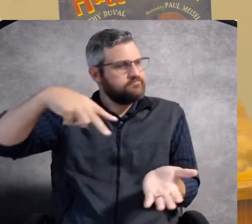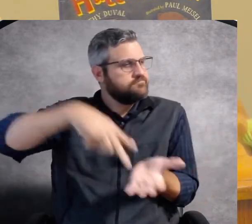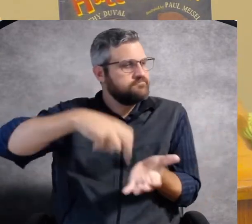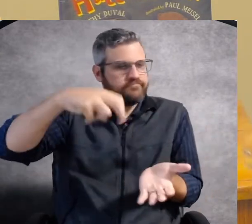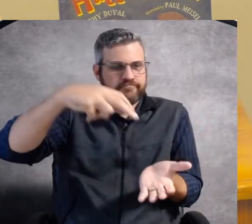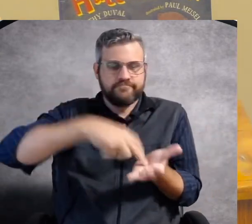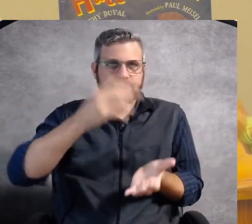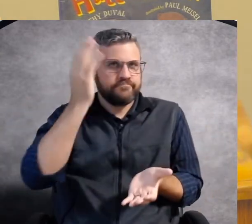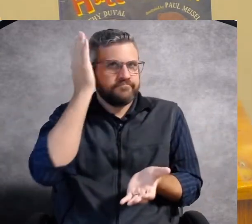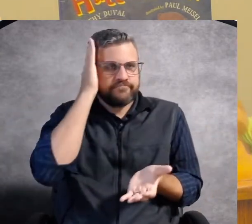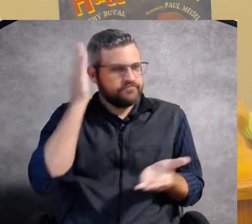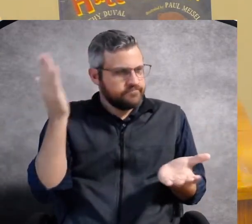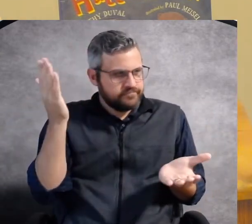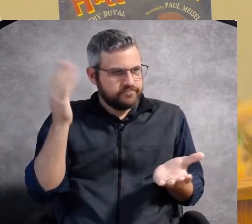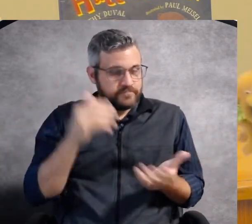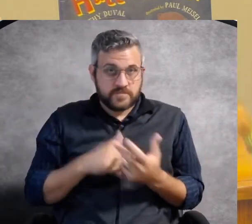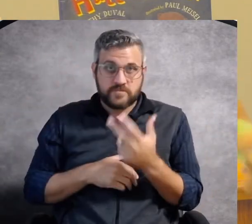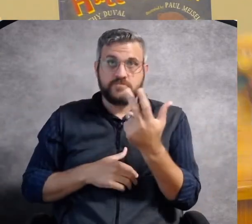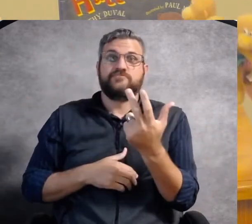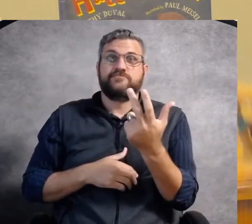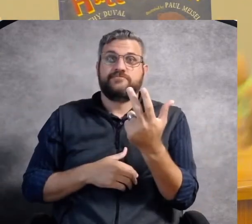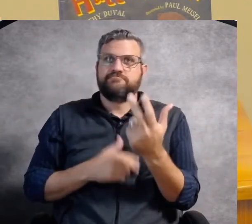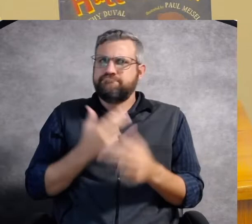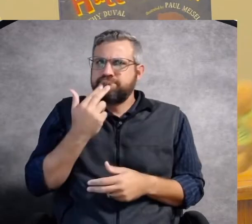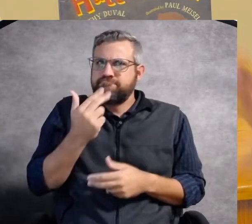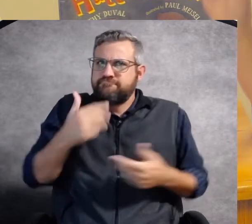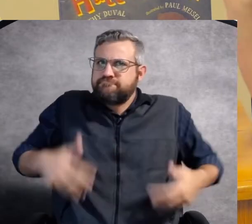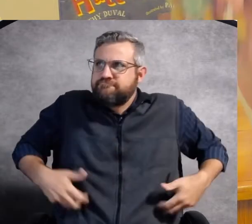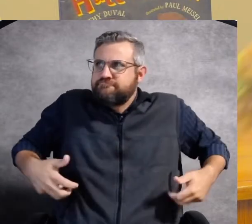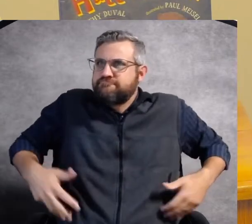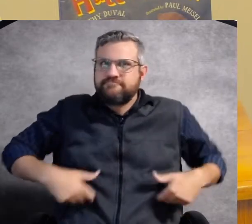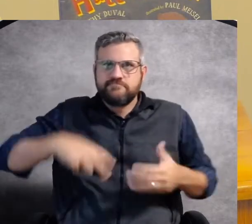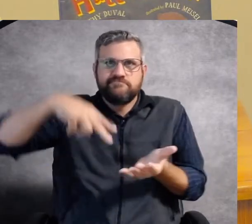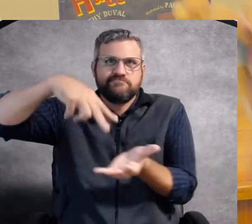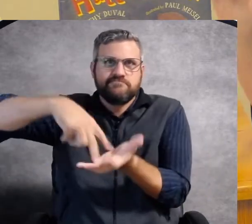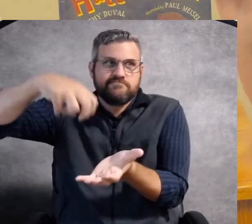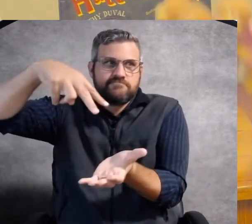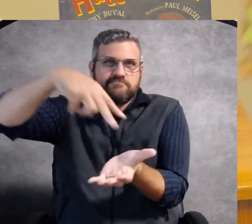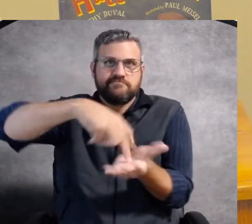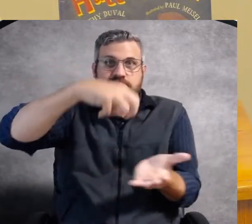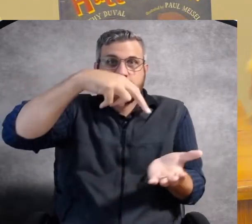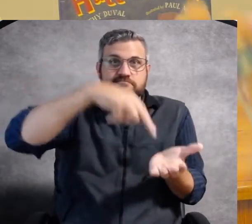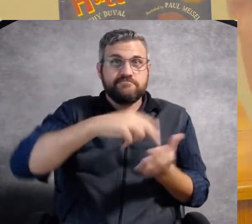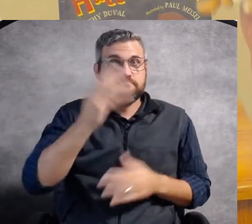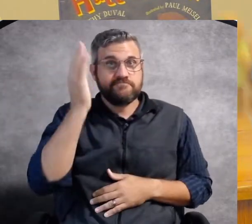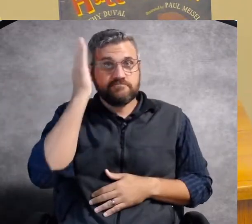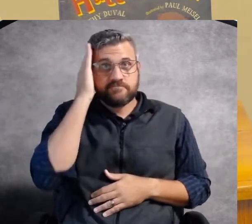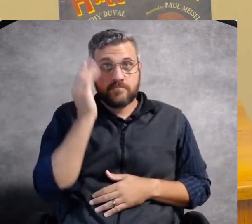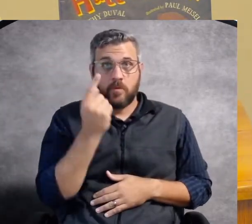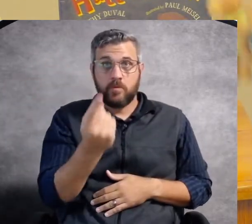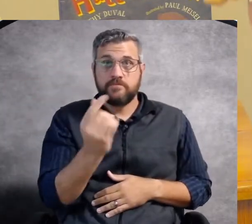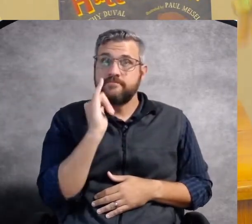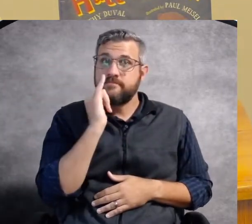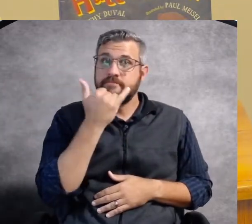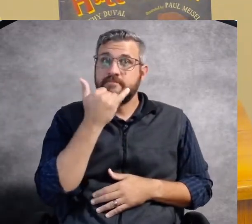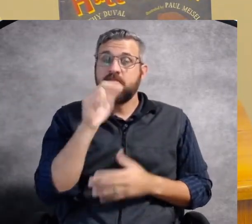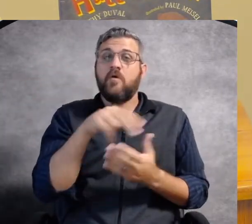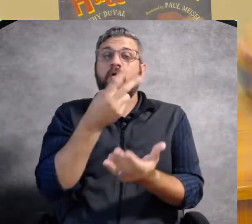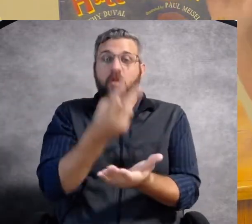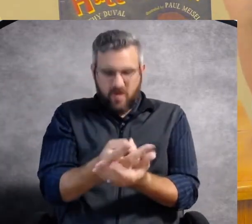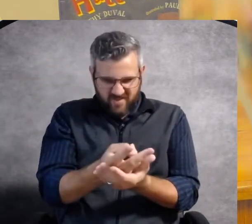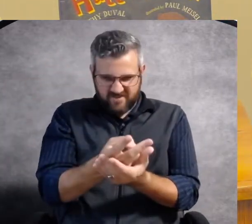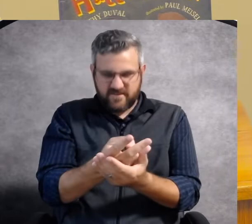no more monkeys jumping on the bed. 3 little monkeys jumping on the